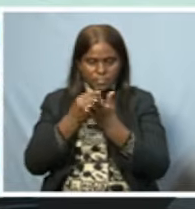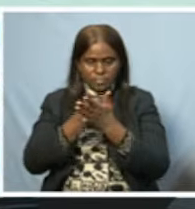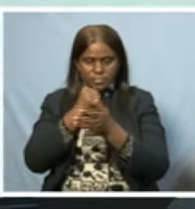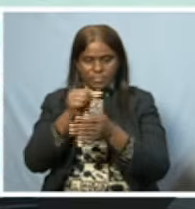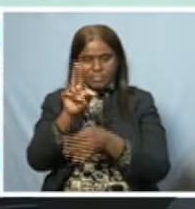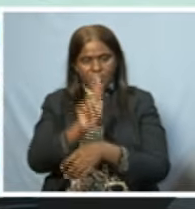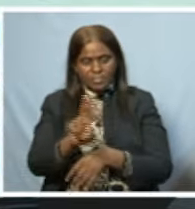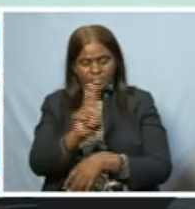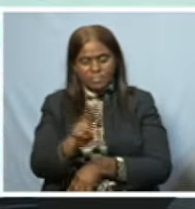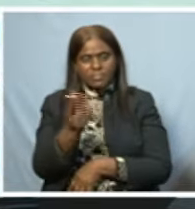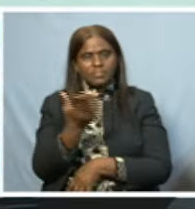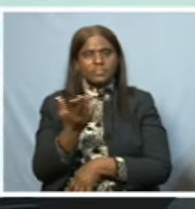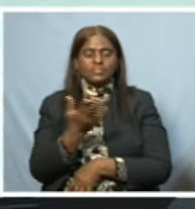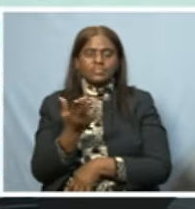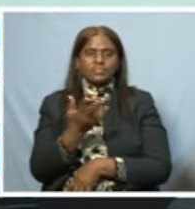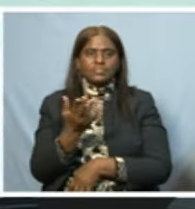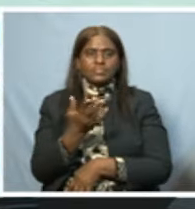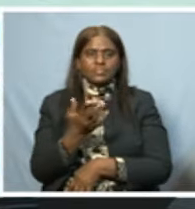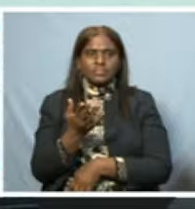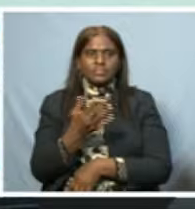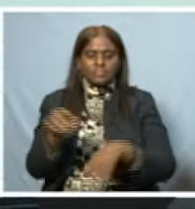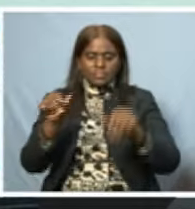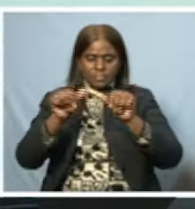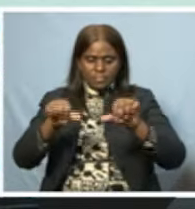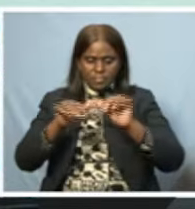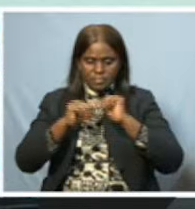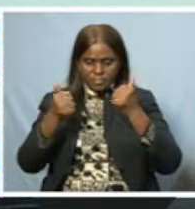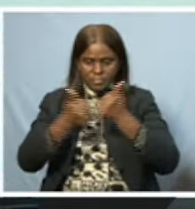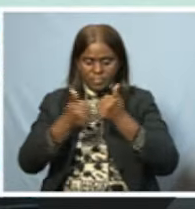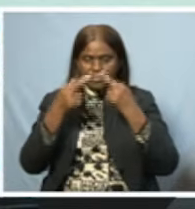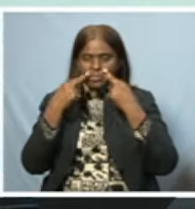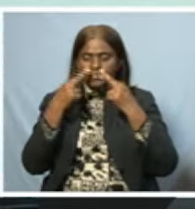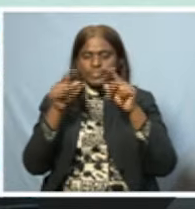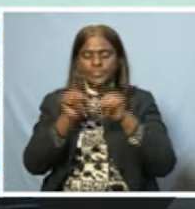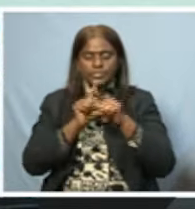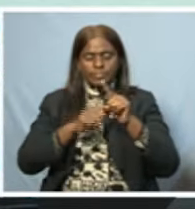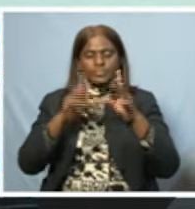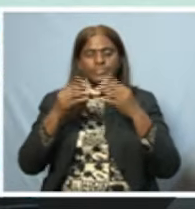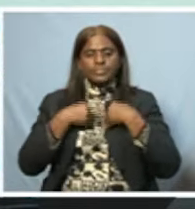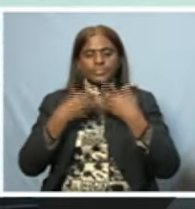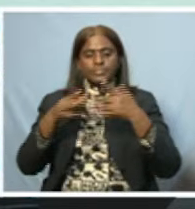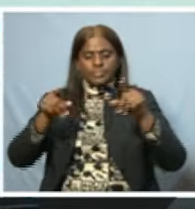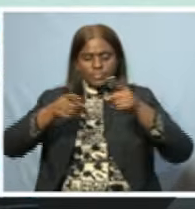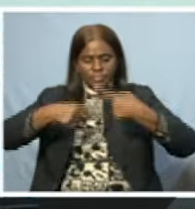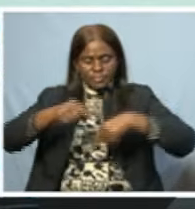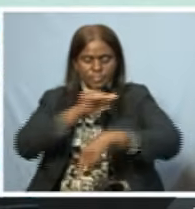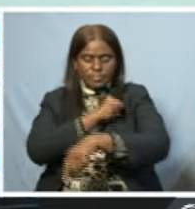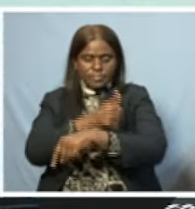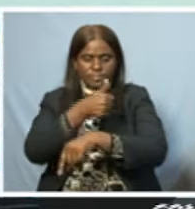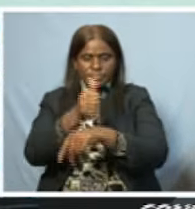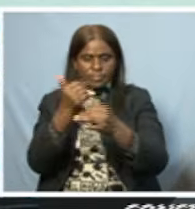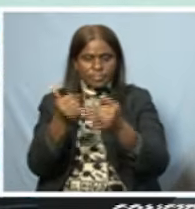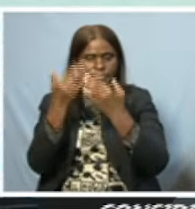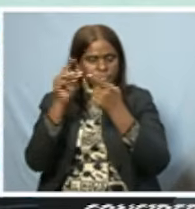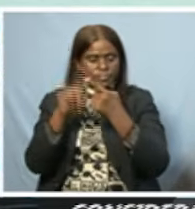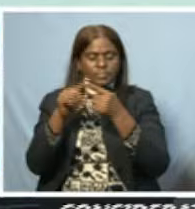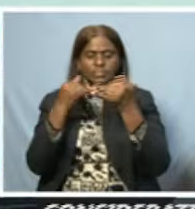amount. The Auditor General findings are acknowledged. The local authority wishes to state